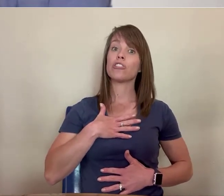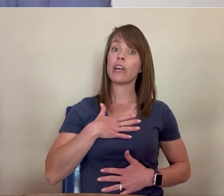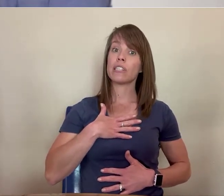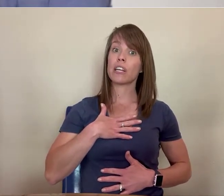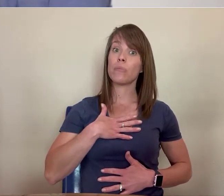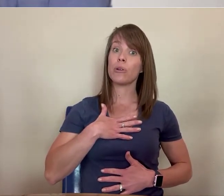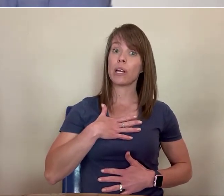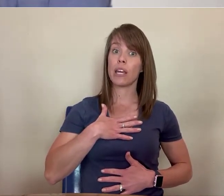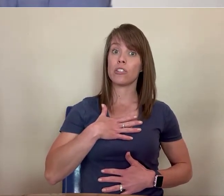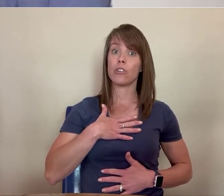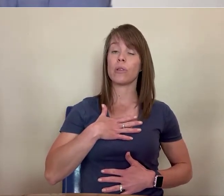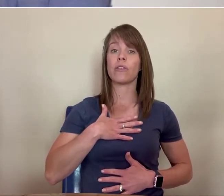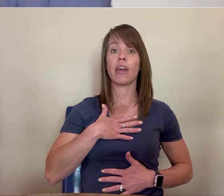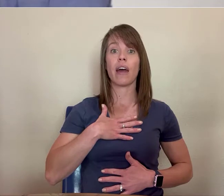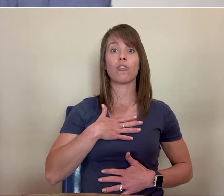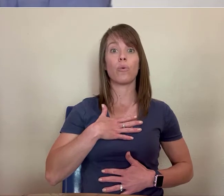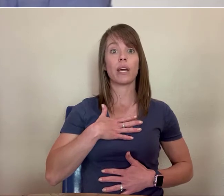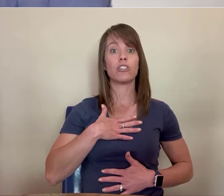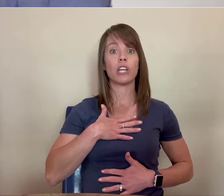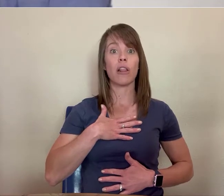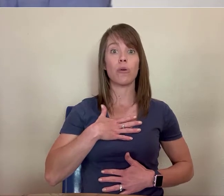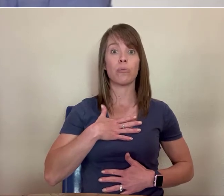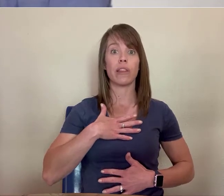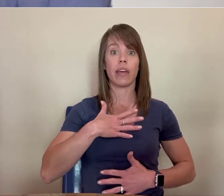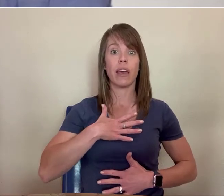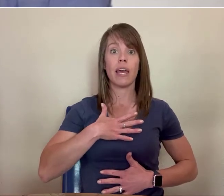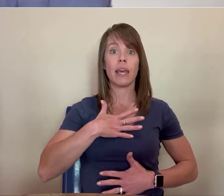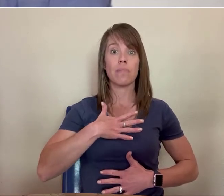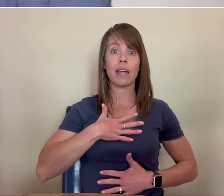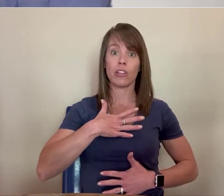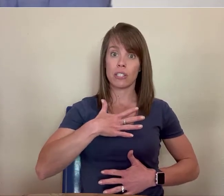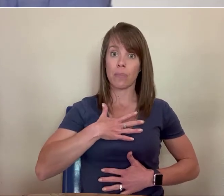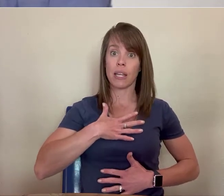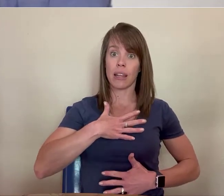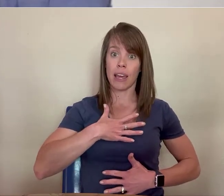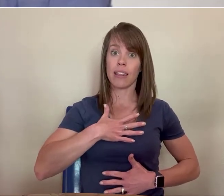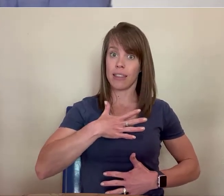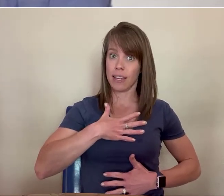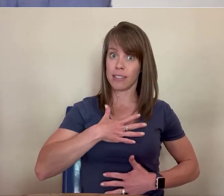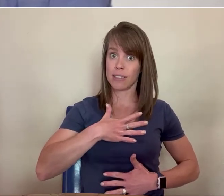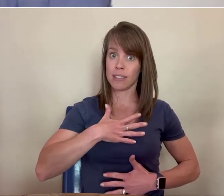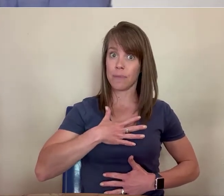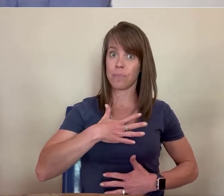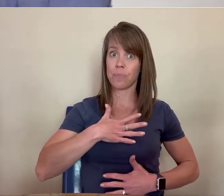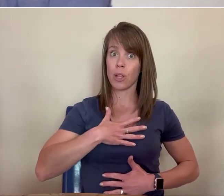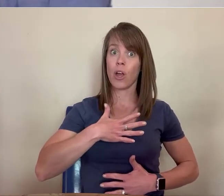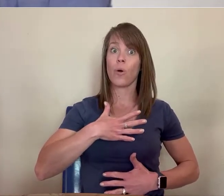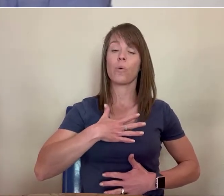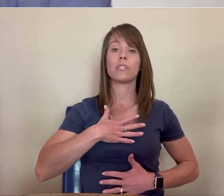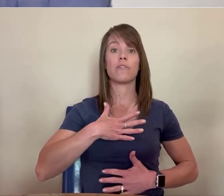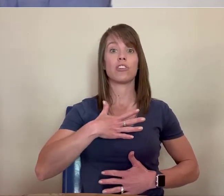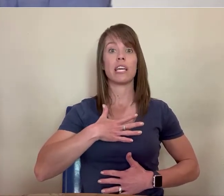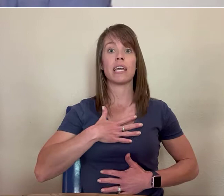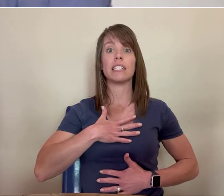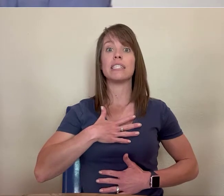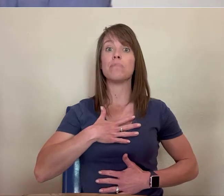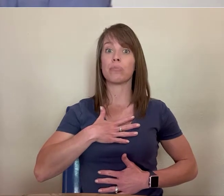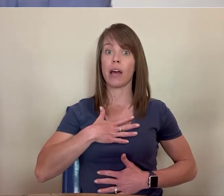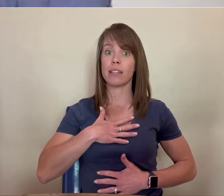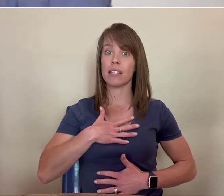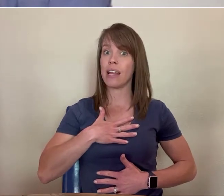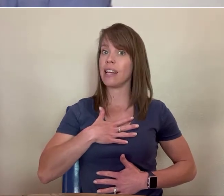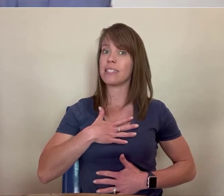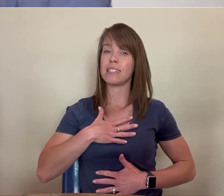If they're trying to communicate to you that they have quick, shallow breathing, it may look something like this. Whereas if they're taking